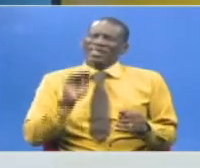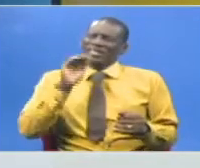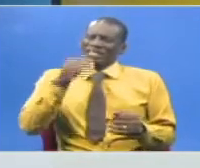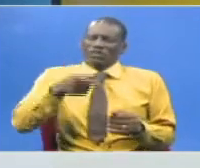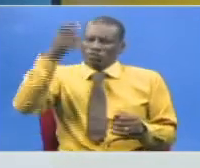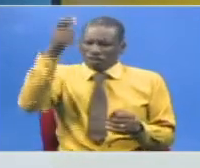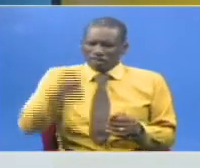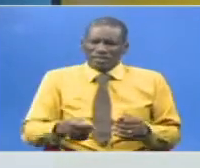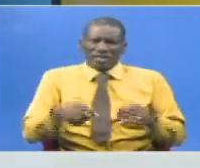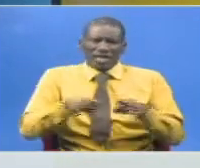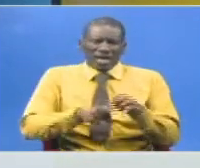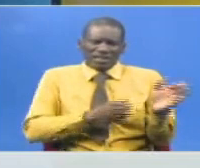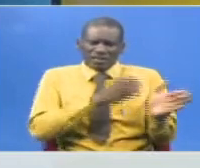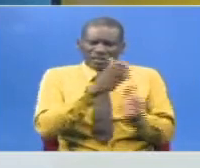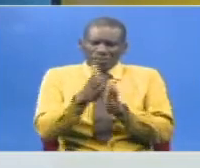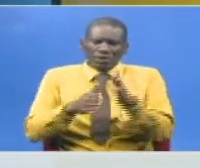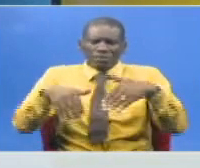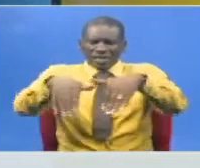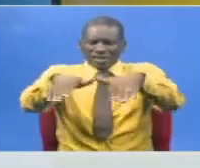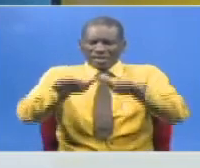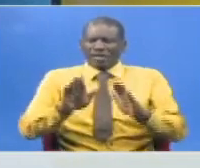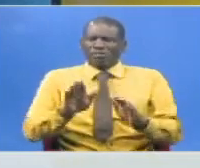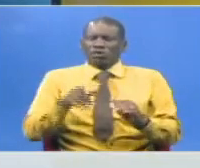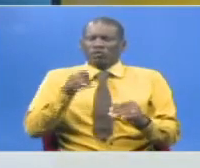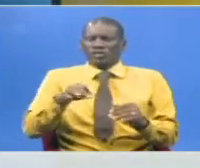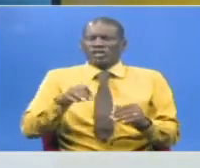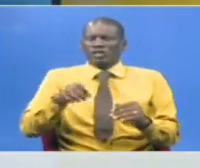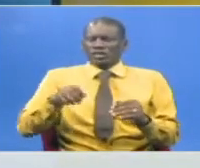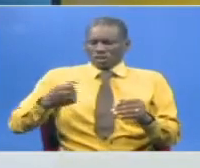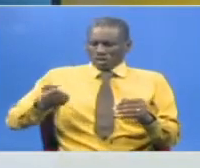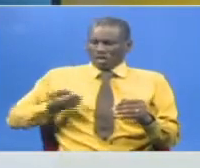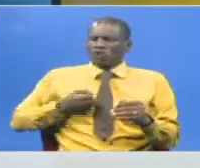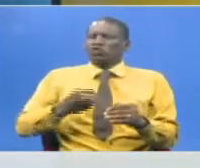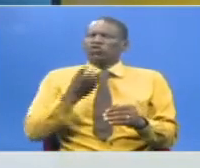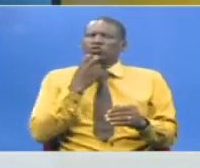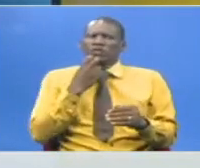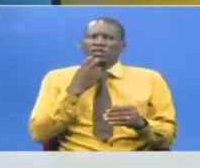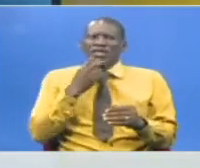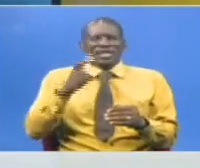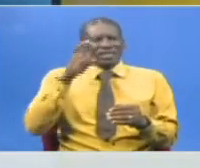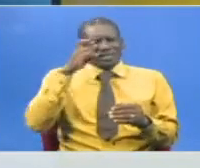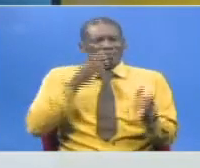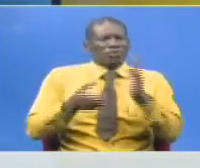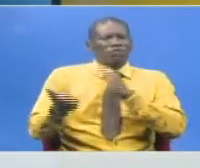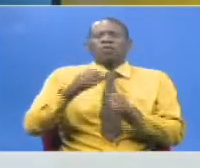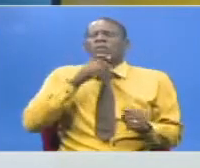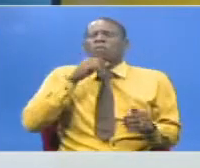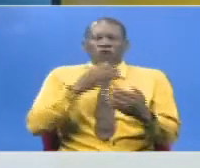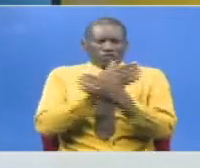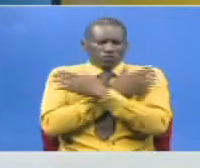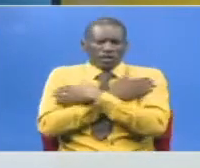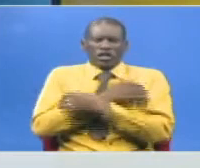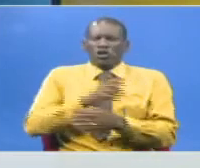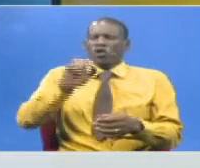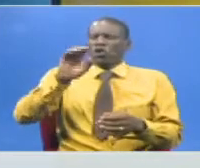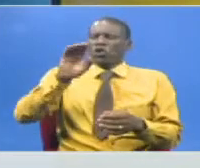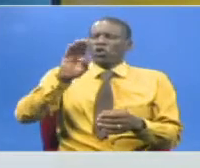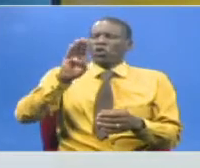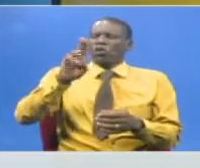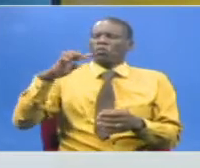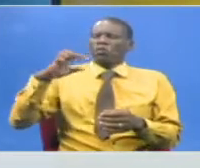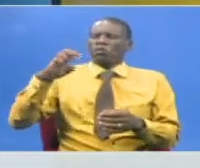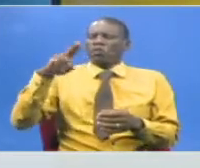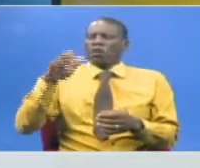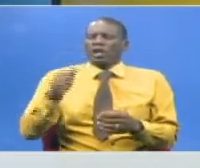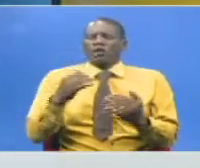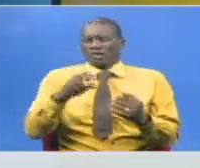justice as they prepare to bury her on Tuesday. The prime suspect, ex-boyfriend Thomas Bogwa Muthe, is currently at the Lang'ata